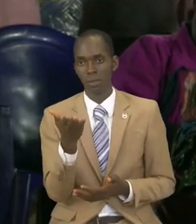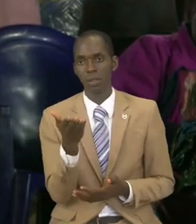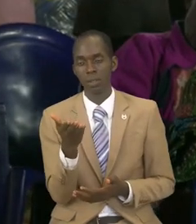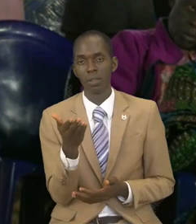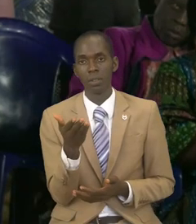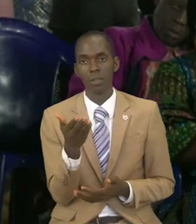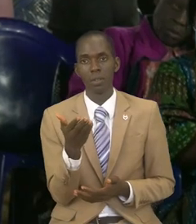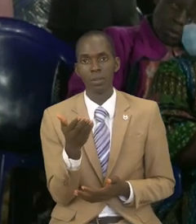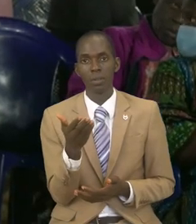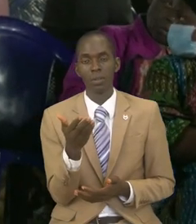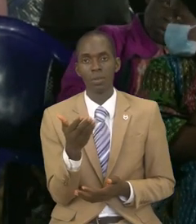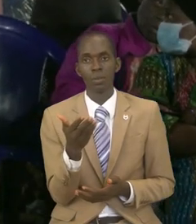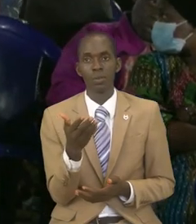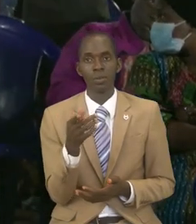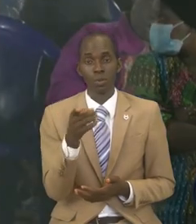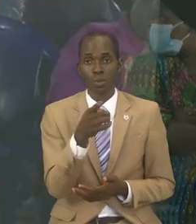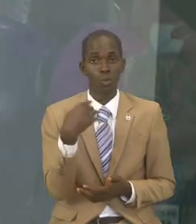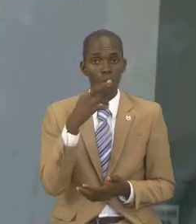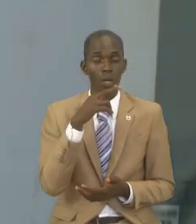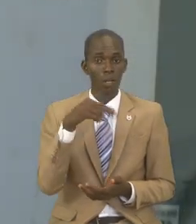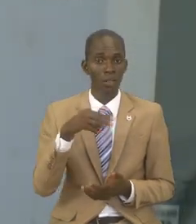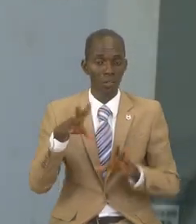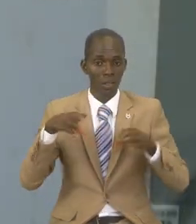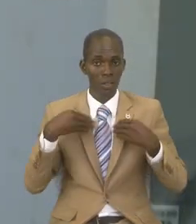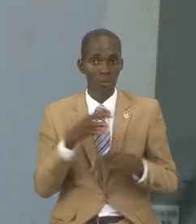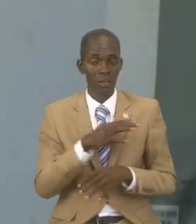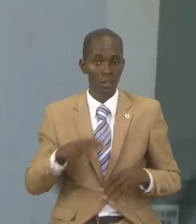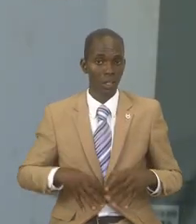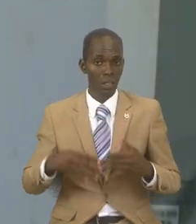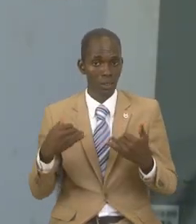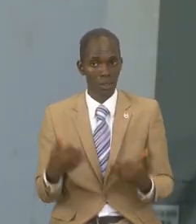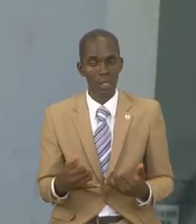should remember tomorrow, 2:30,